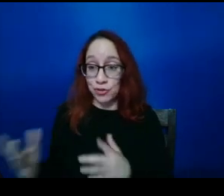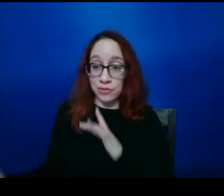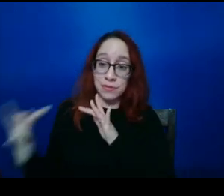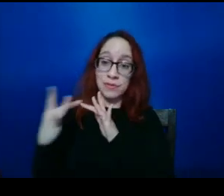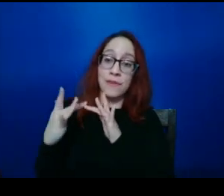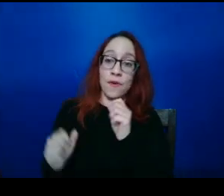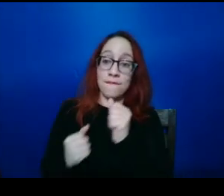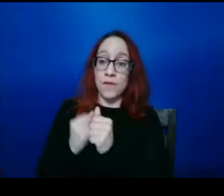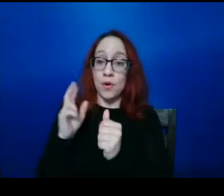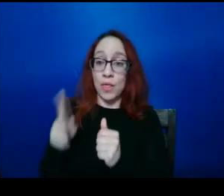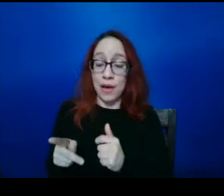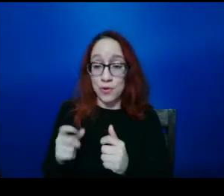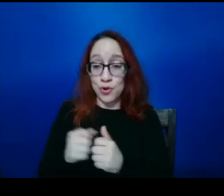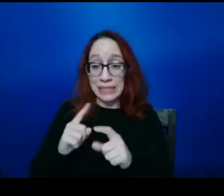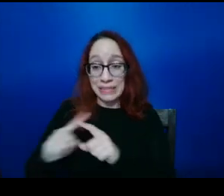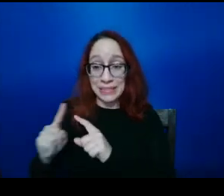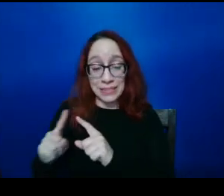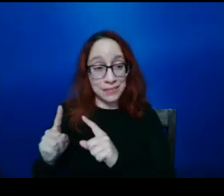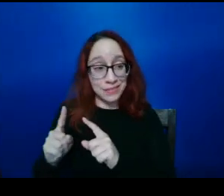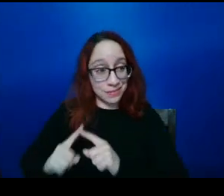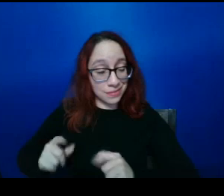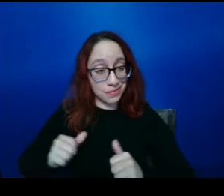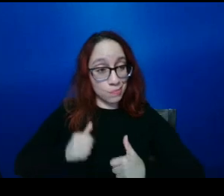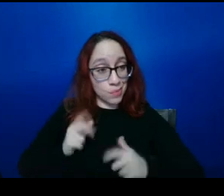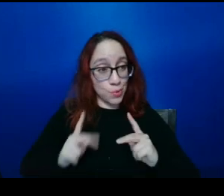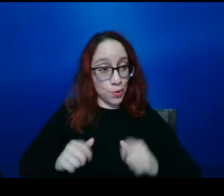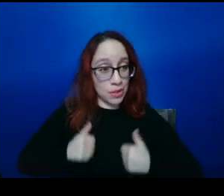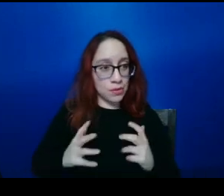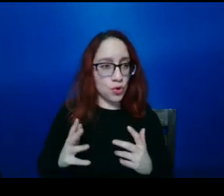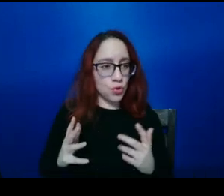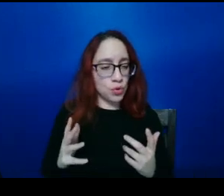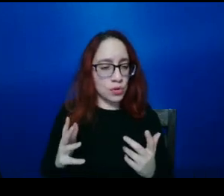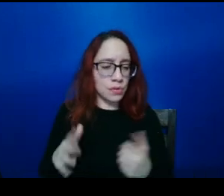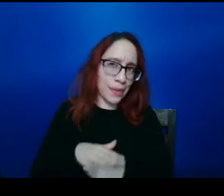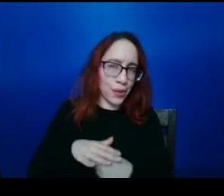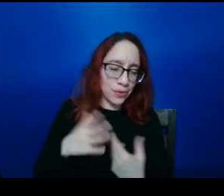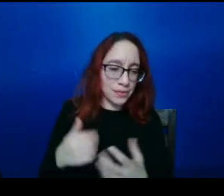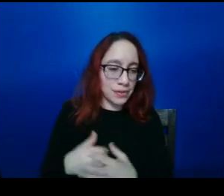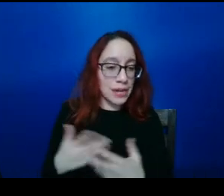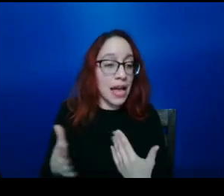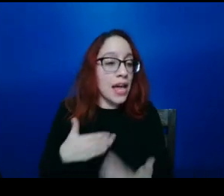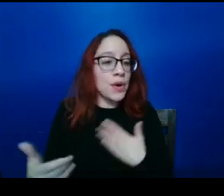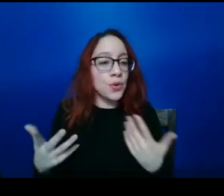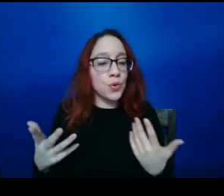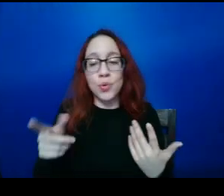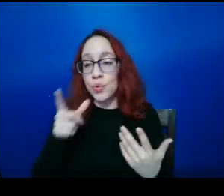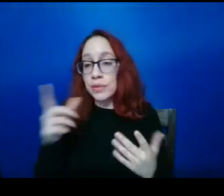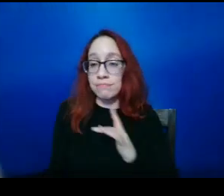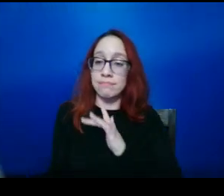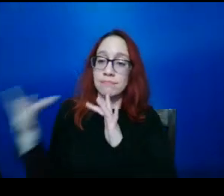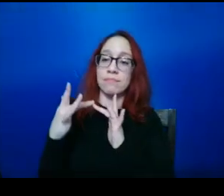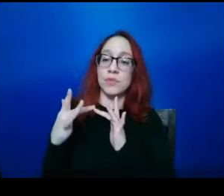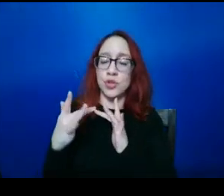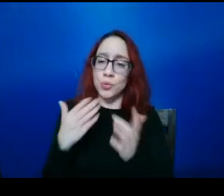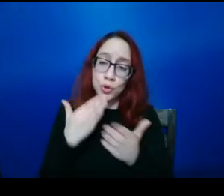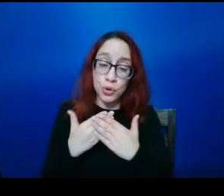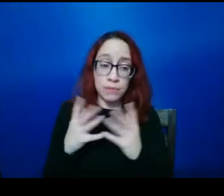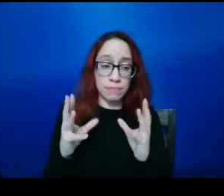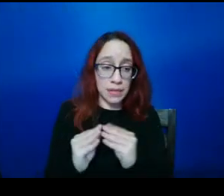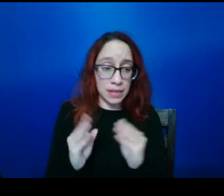follow-up meeting with several of the residents who, maybe were a little vocal. Anyhow, he reached out. We had a very